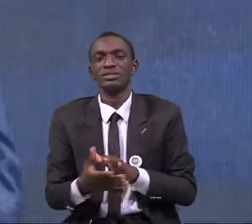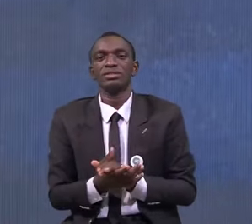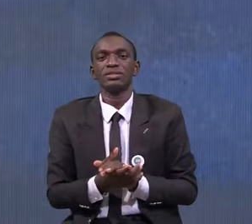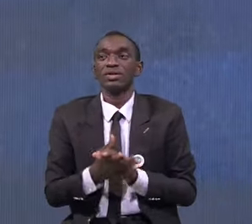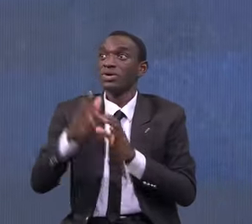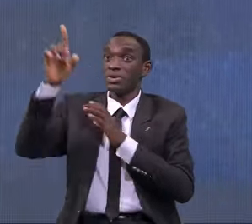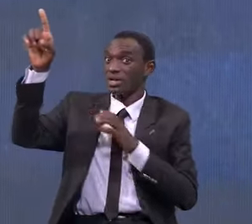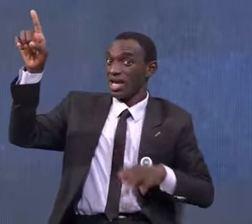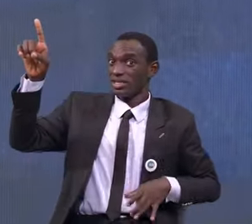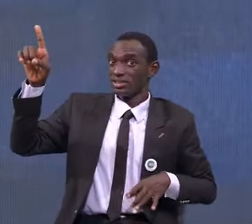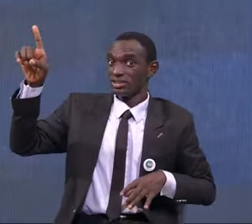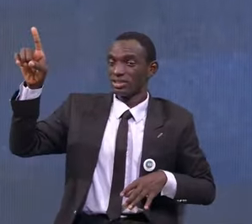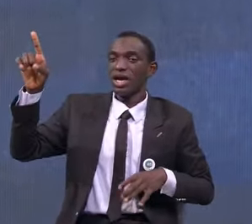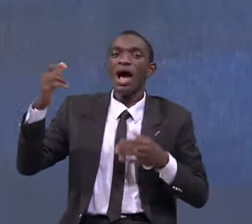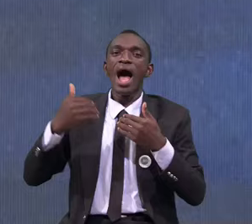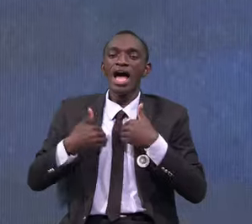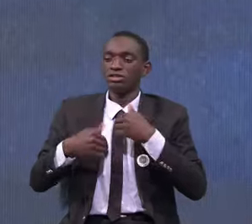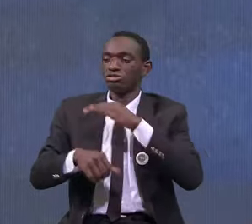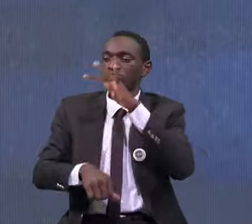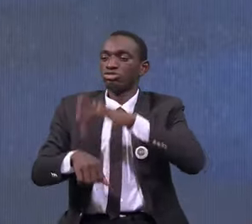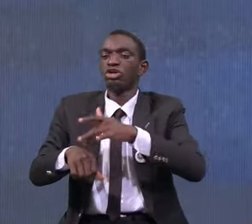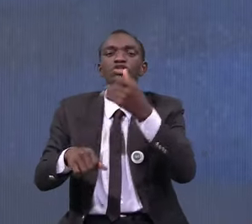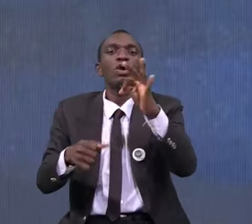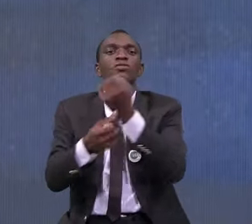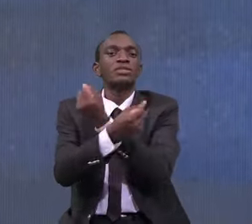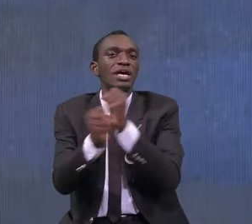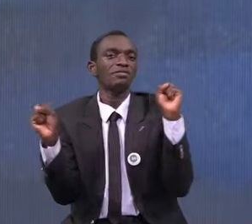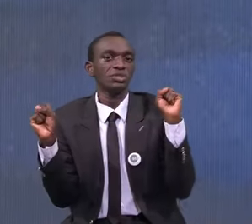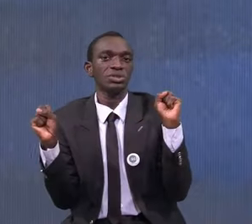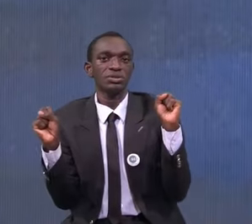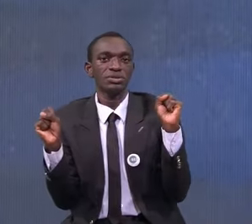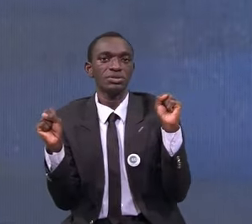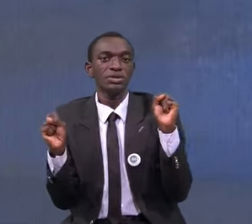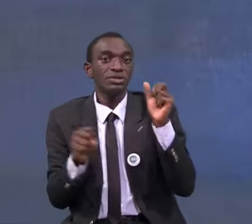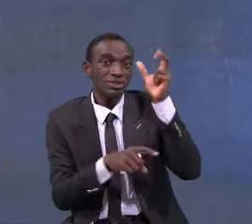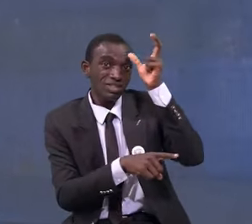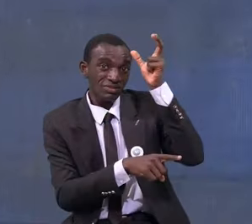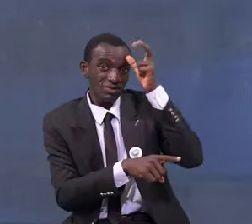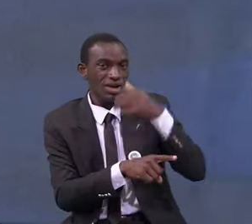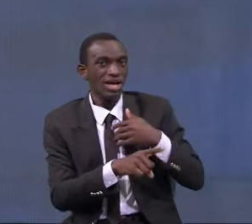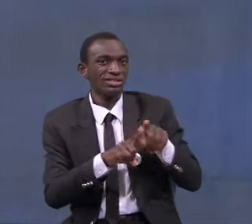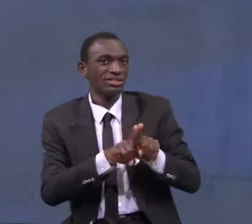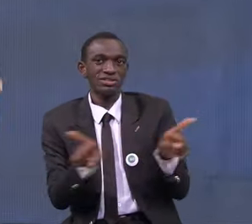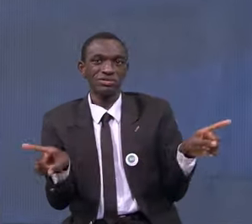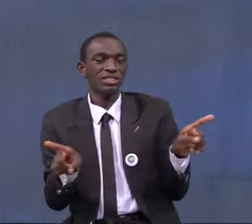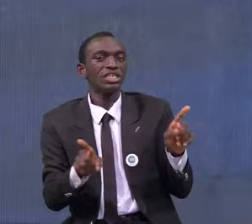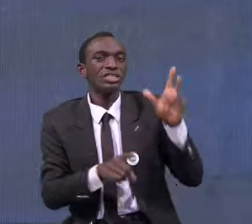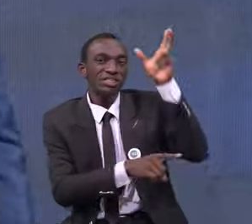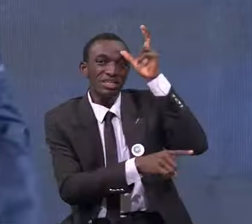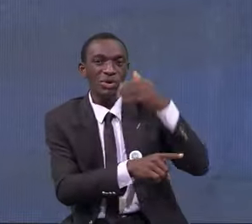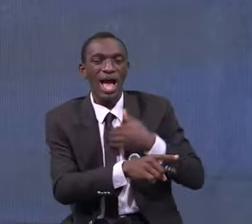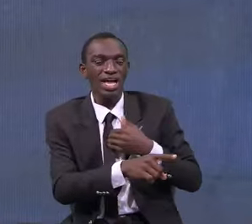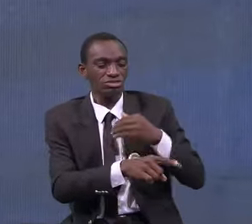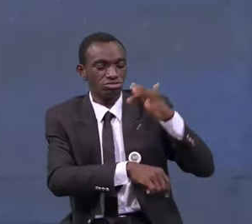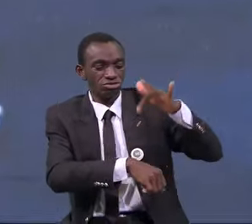Christ has the touch of salvation. The devil has the touch of